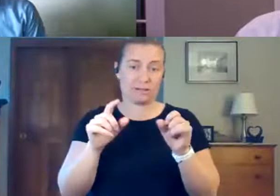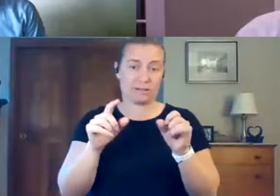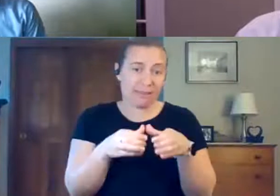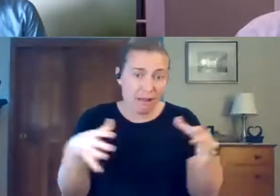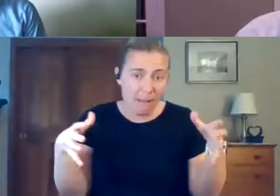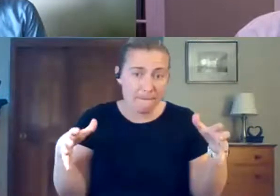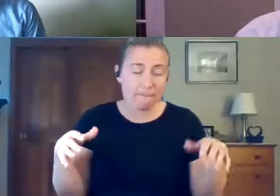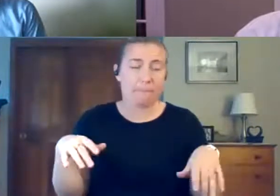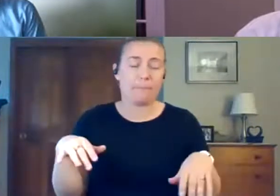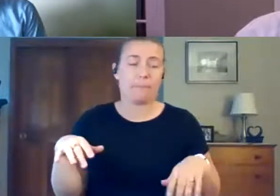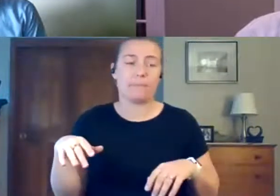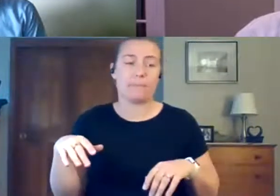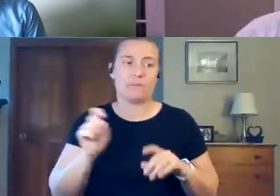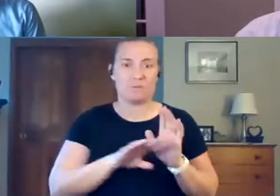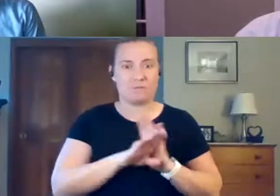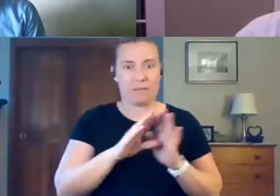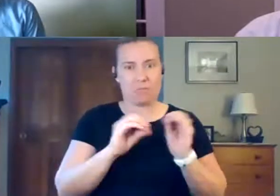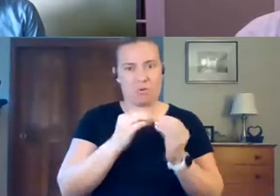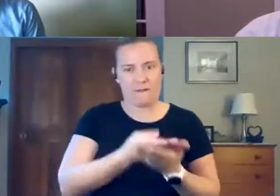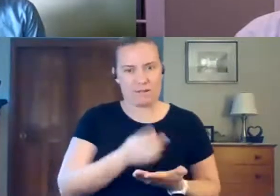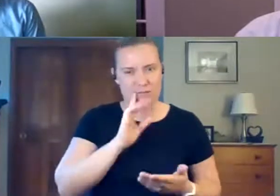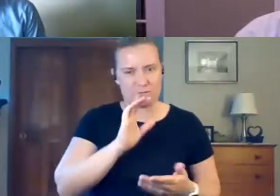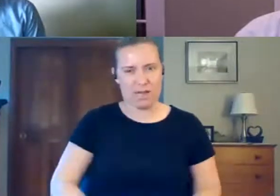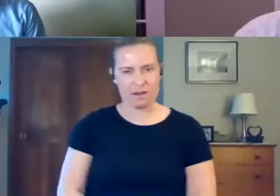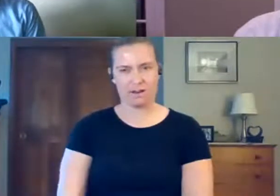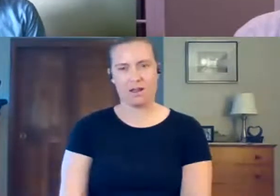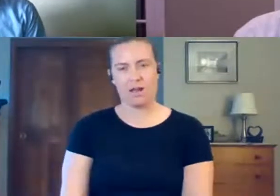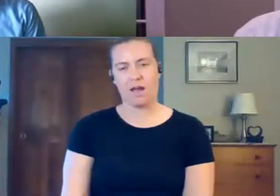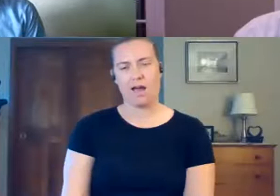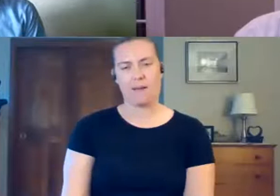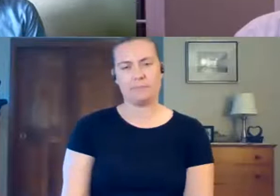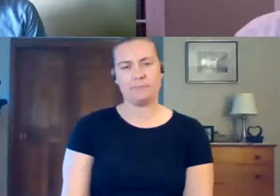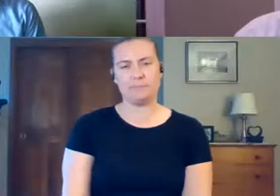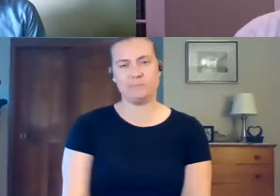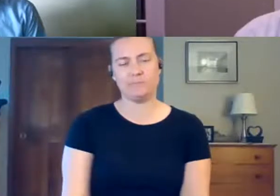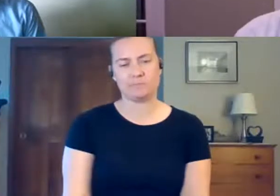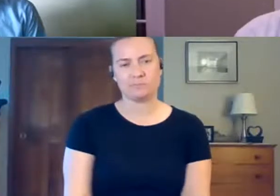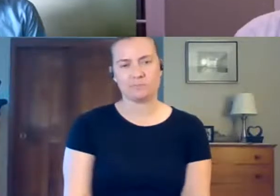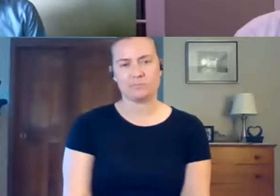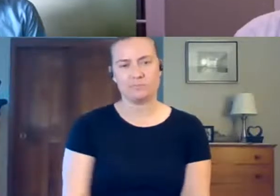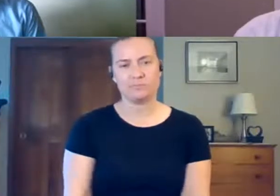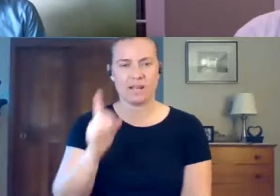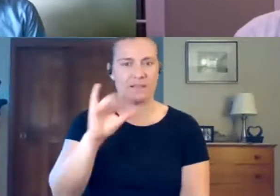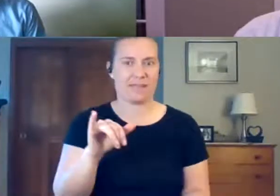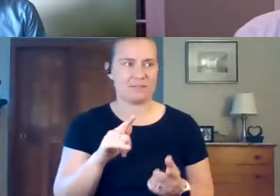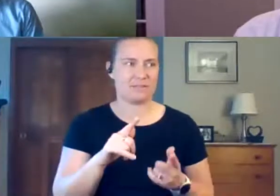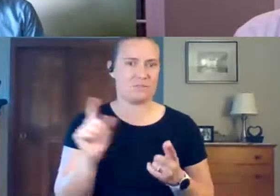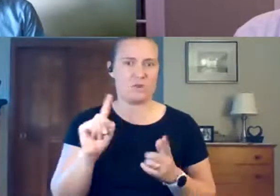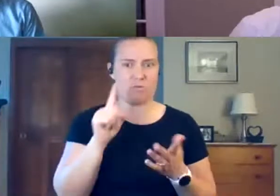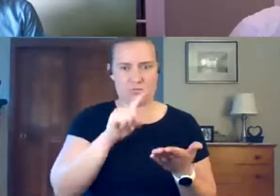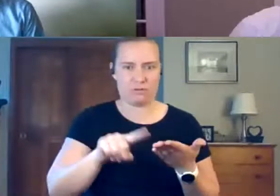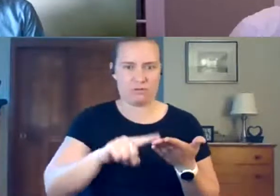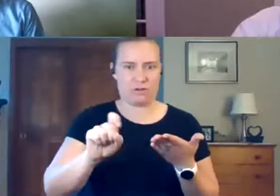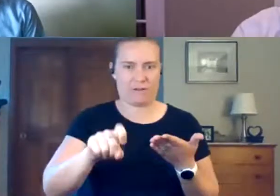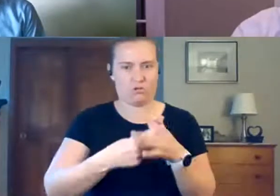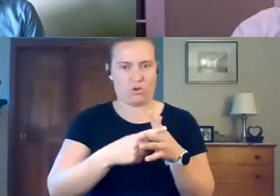need to develop the evidence for that is I think is a real frontier for the field. So I'm not sure we have a lot of answers